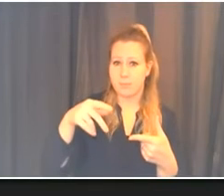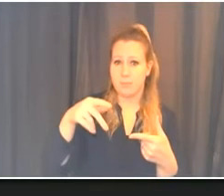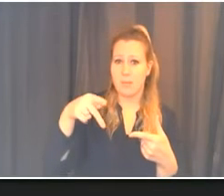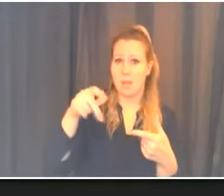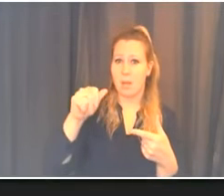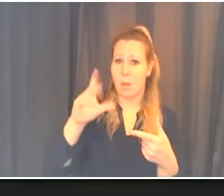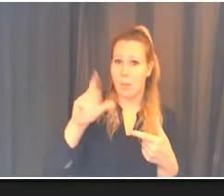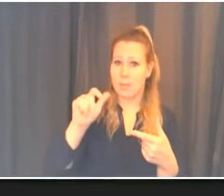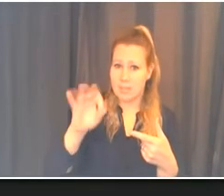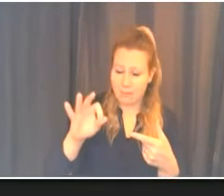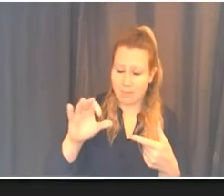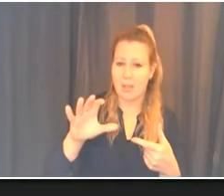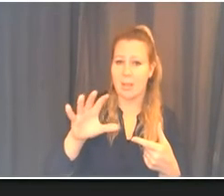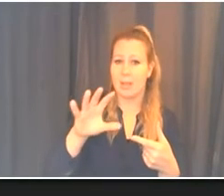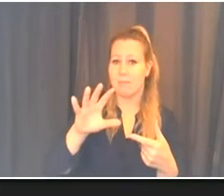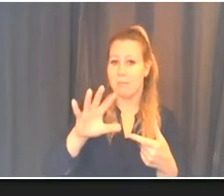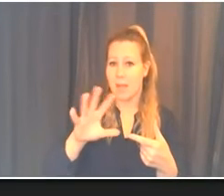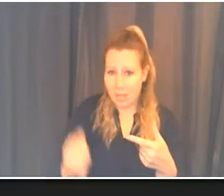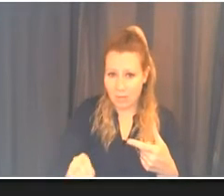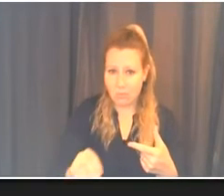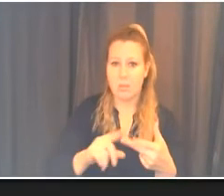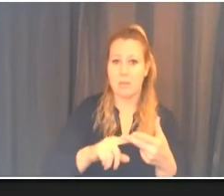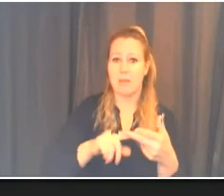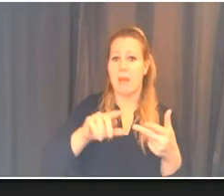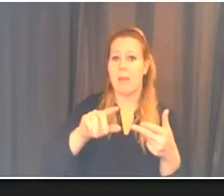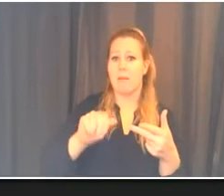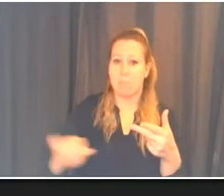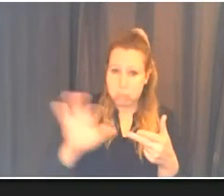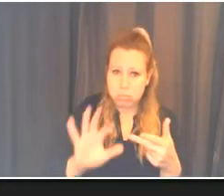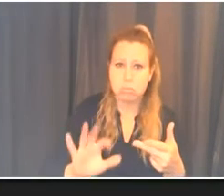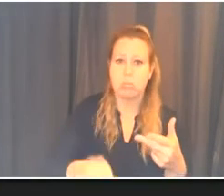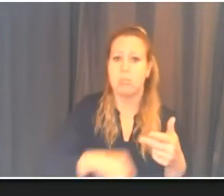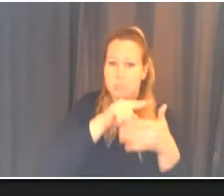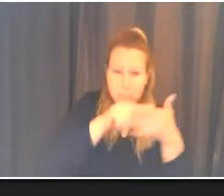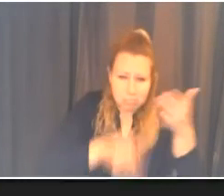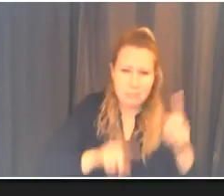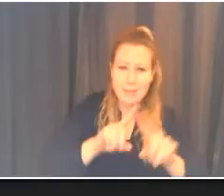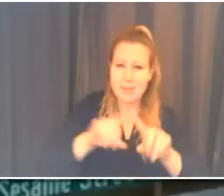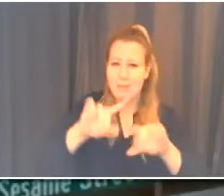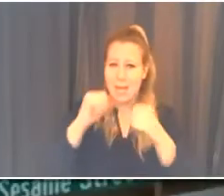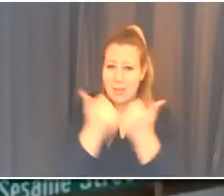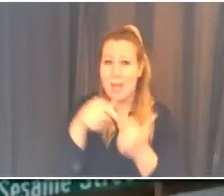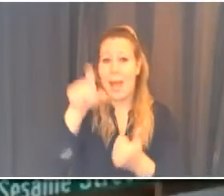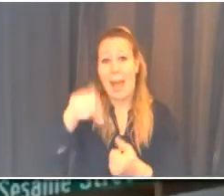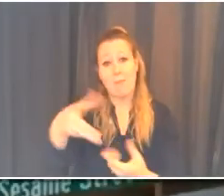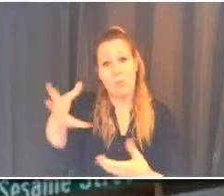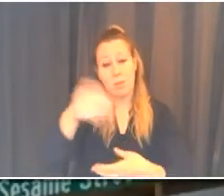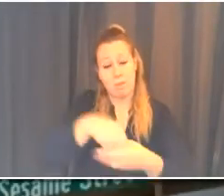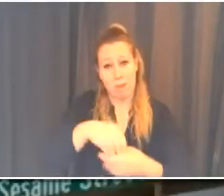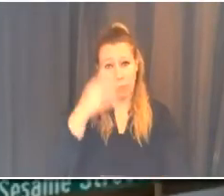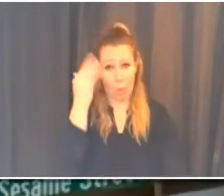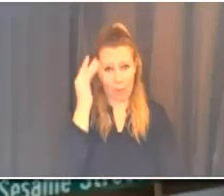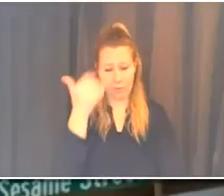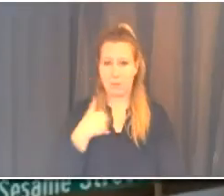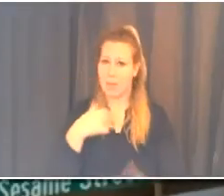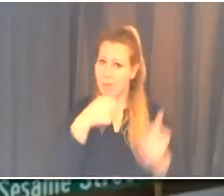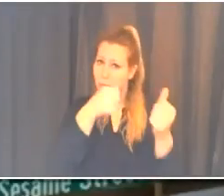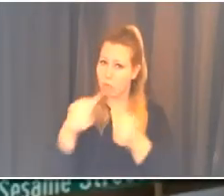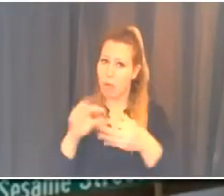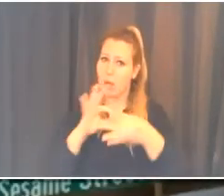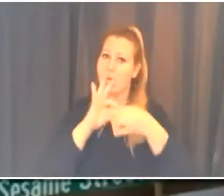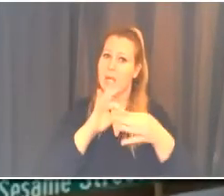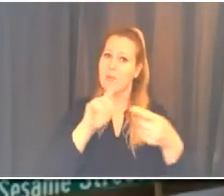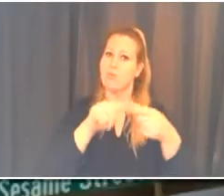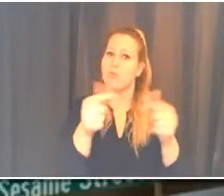we we hope that we can partner by being those bridges thank you so much uh for all of your